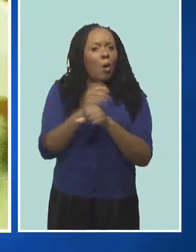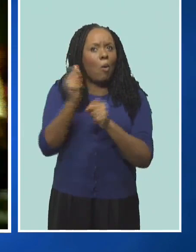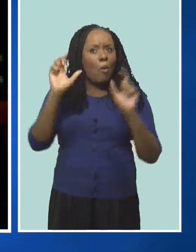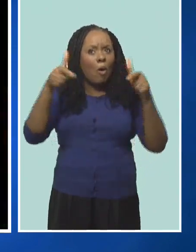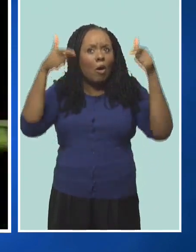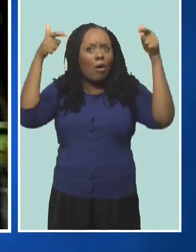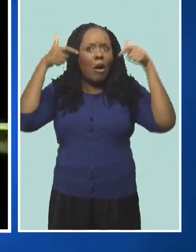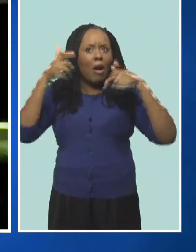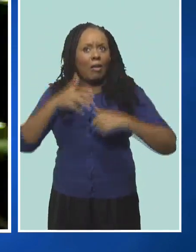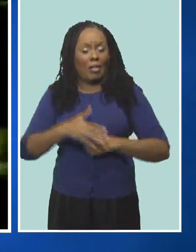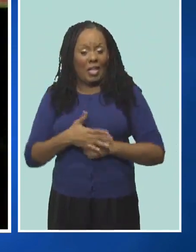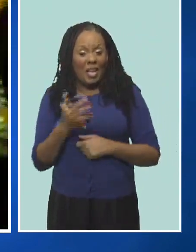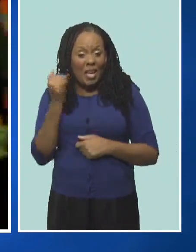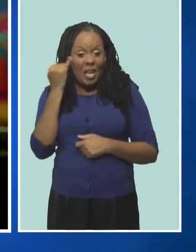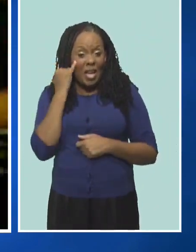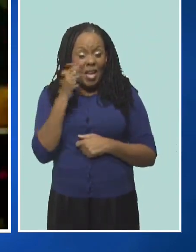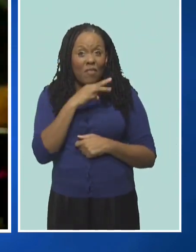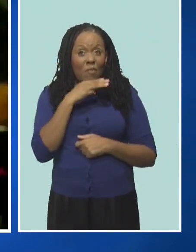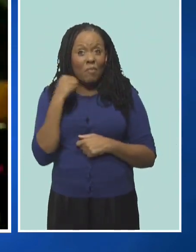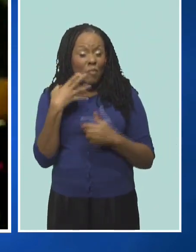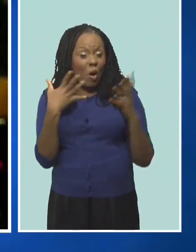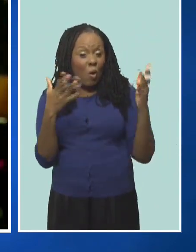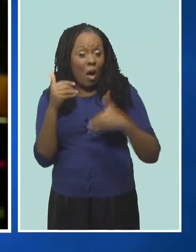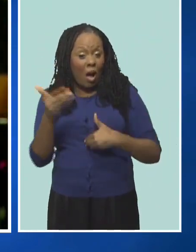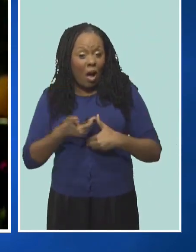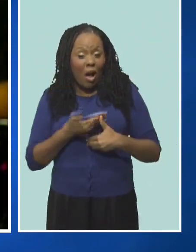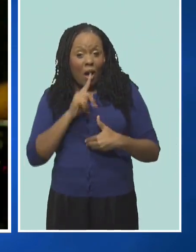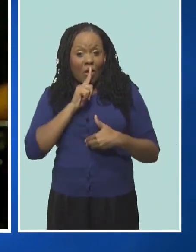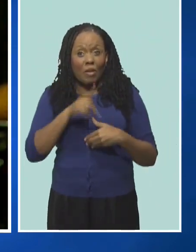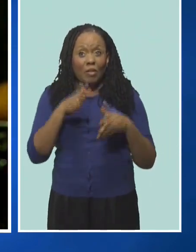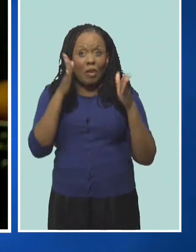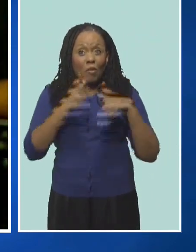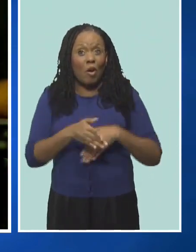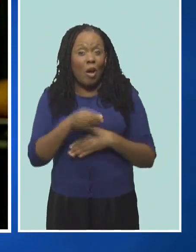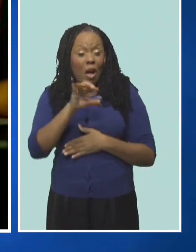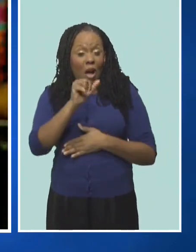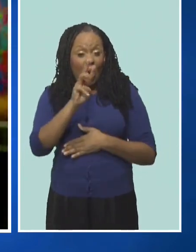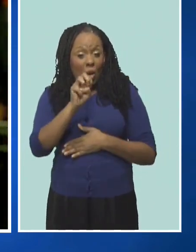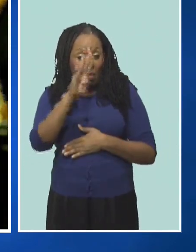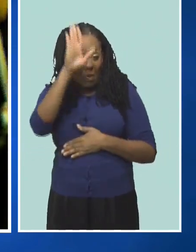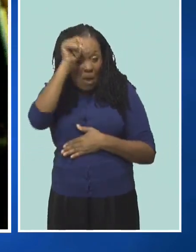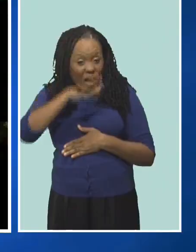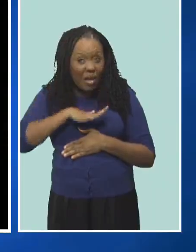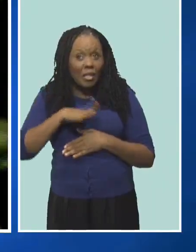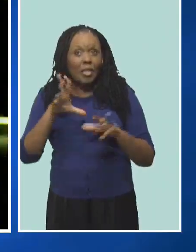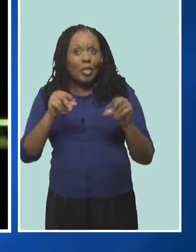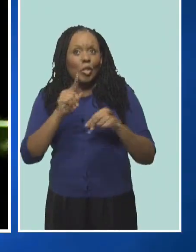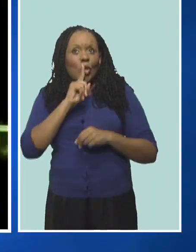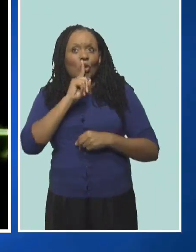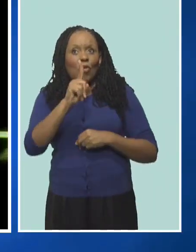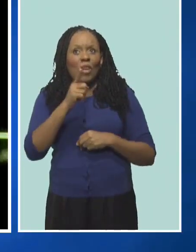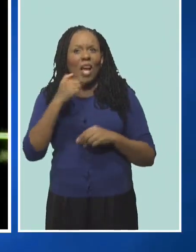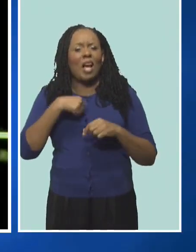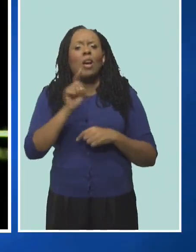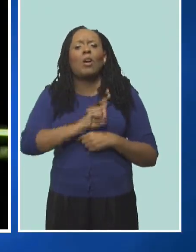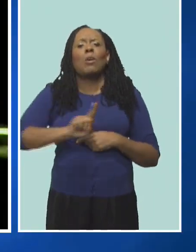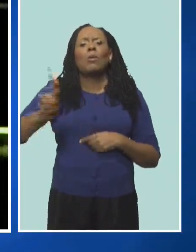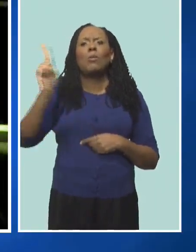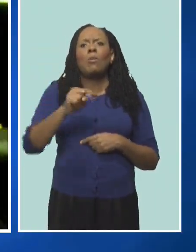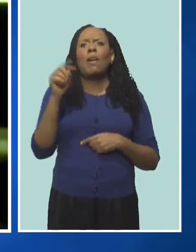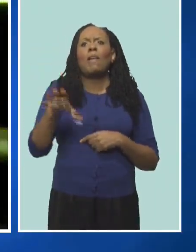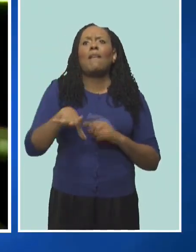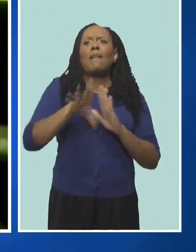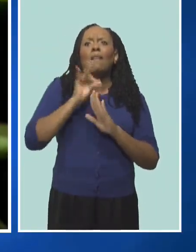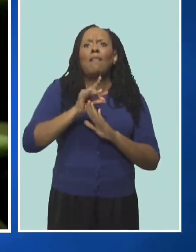crown. If Mia wanted to hire a star, you think Webster is the man? No, she would go to Ellerton and she